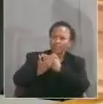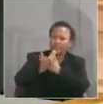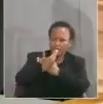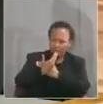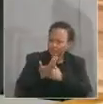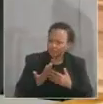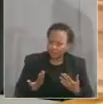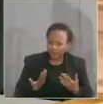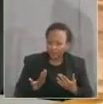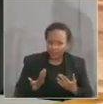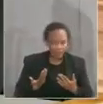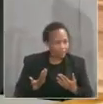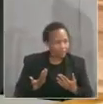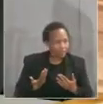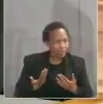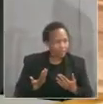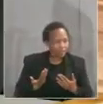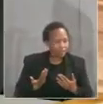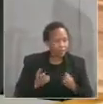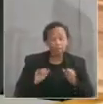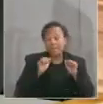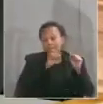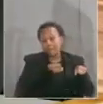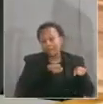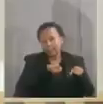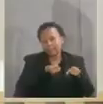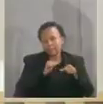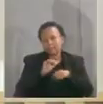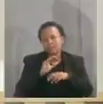SAPS? Okay. Yes, Commissioners.